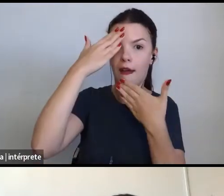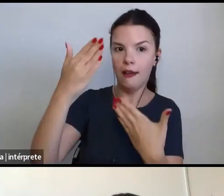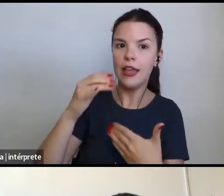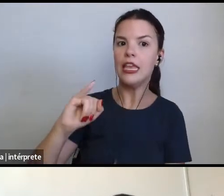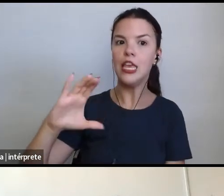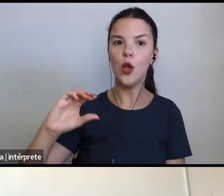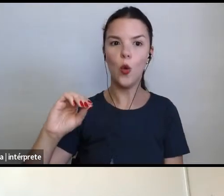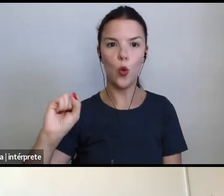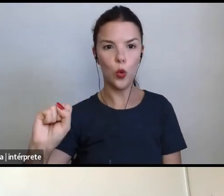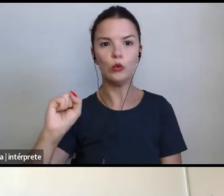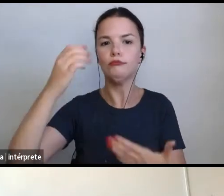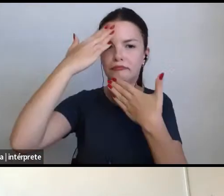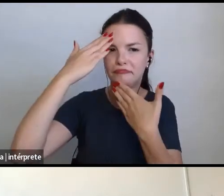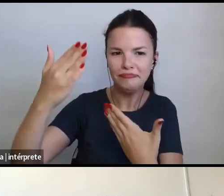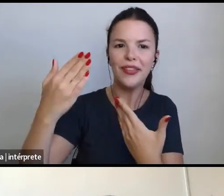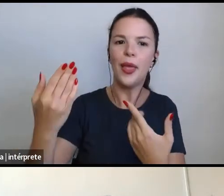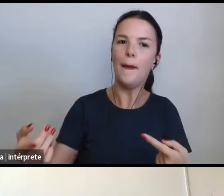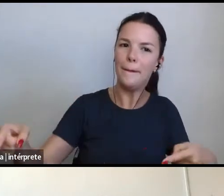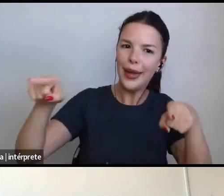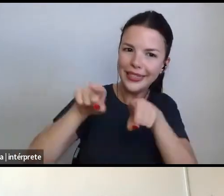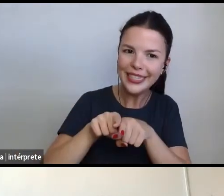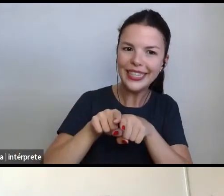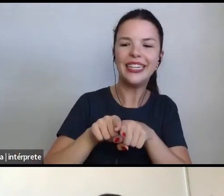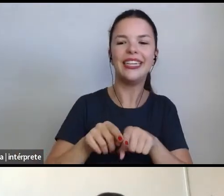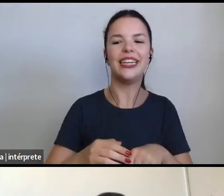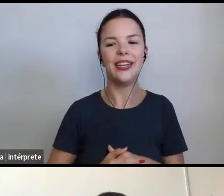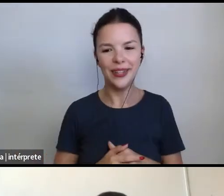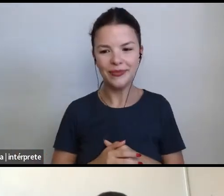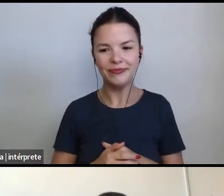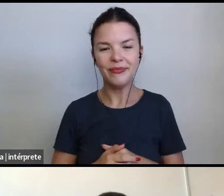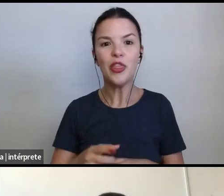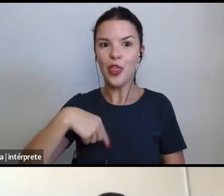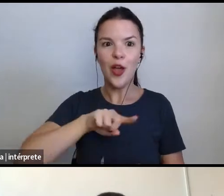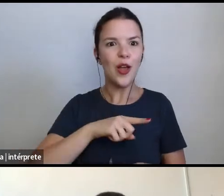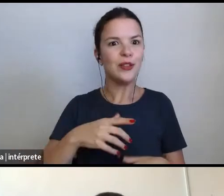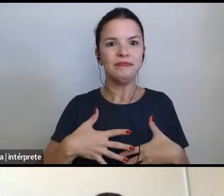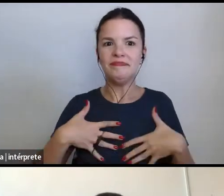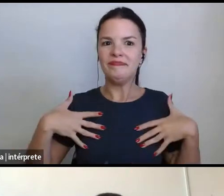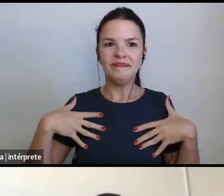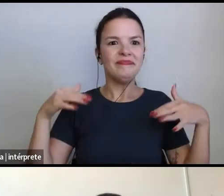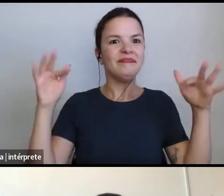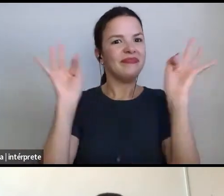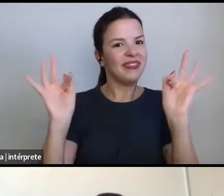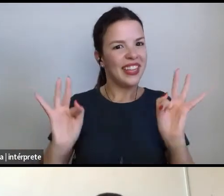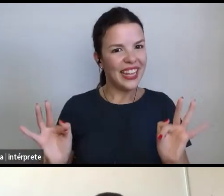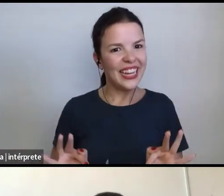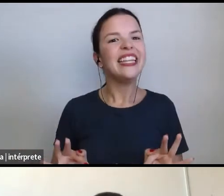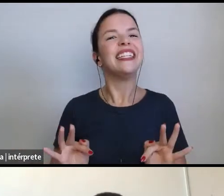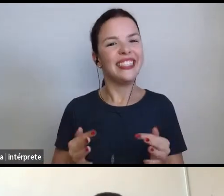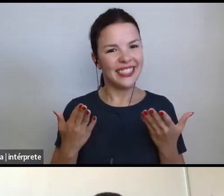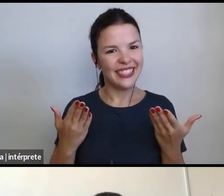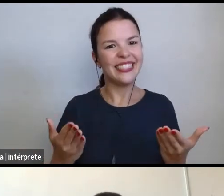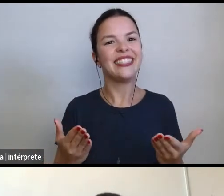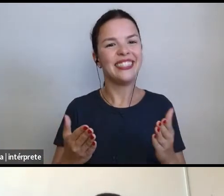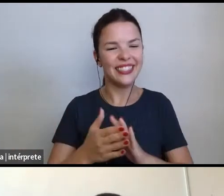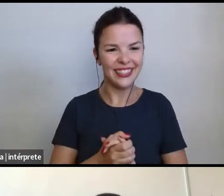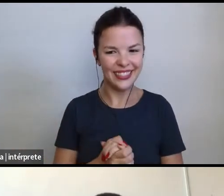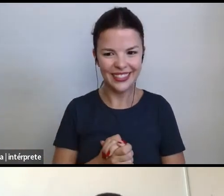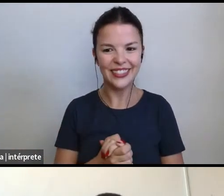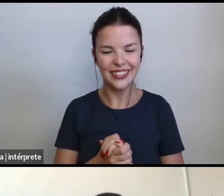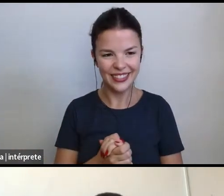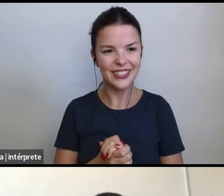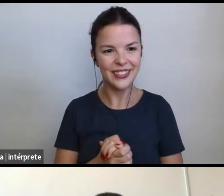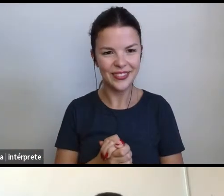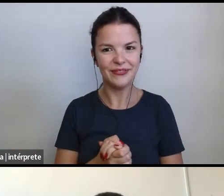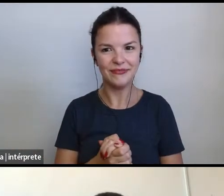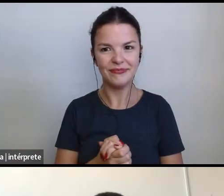this partnership. We are really very honored with it. And we